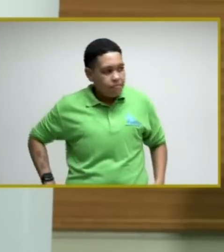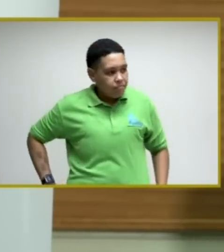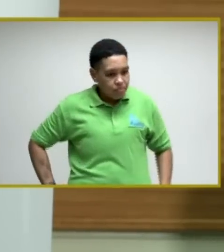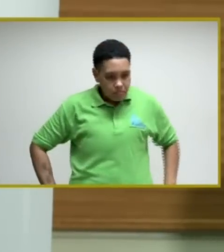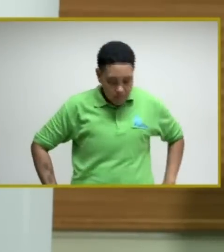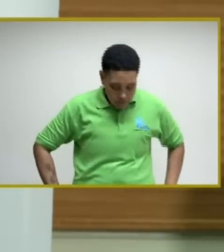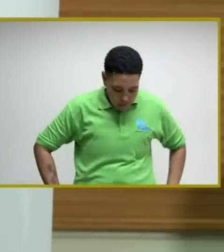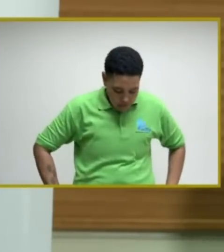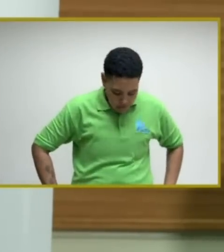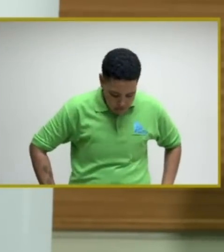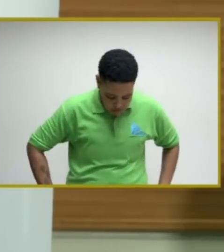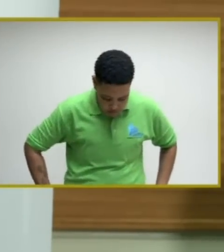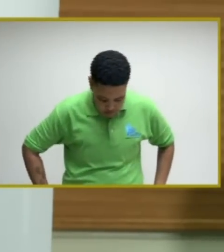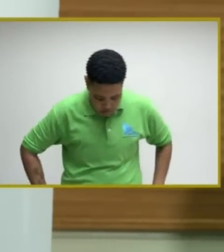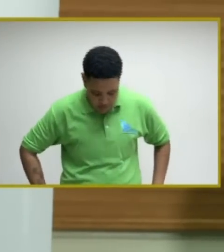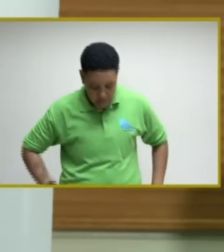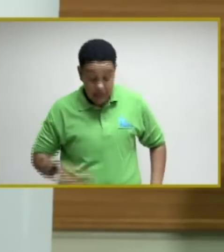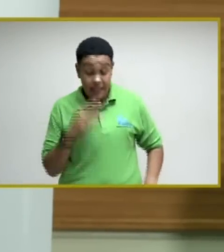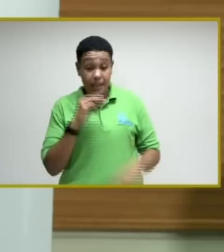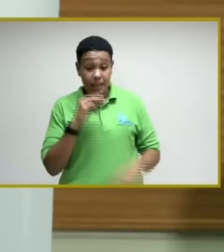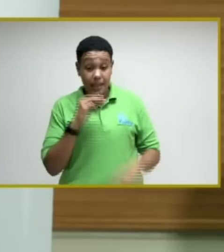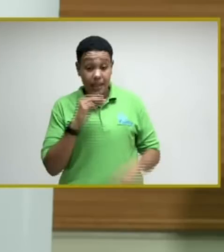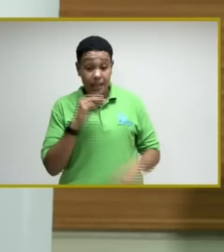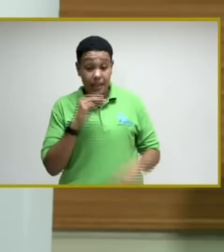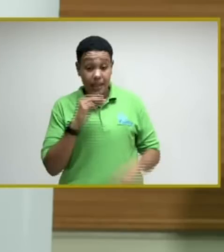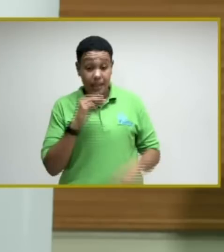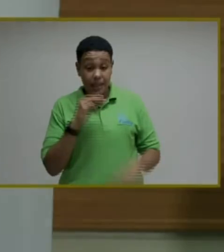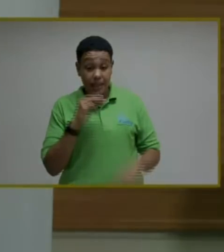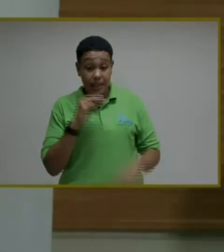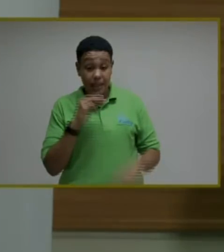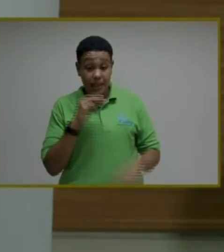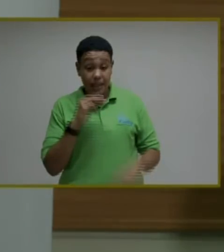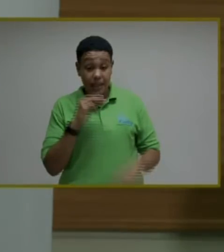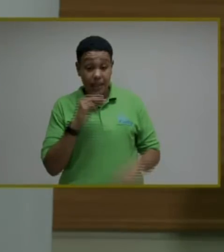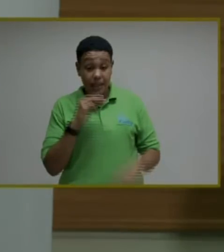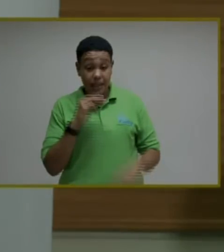Thank you very much, Minister. Those are all the questions we have from our media colleagues.